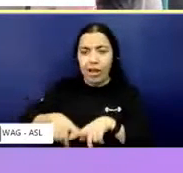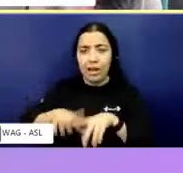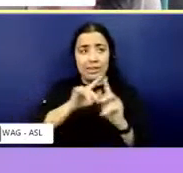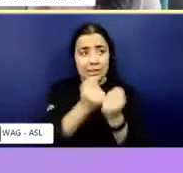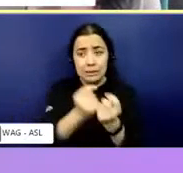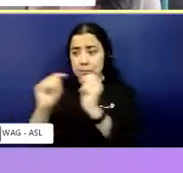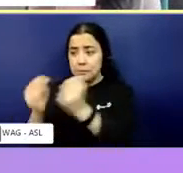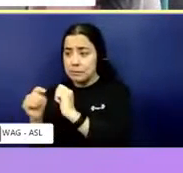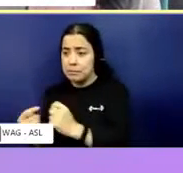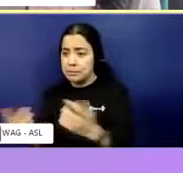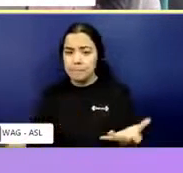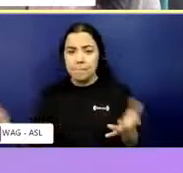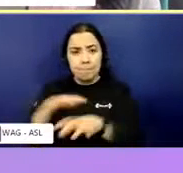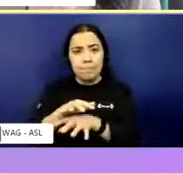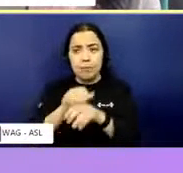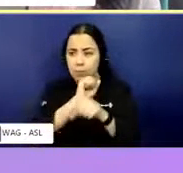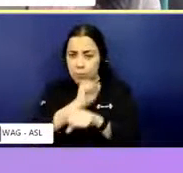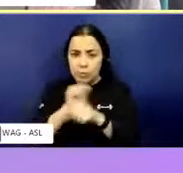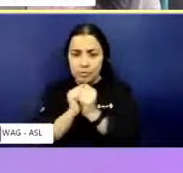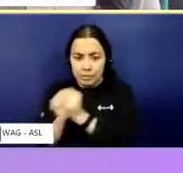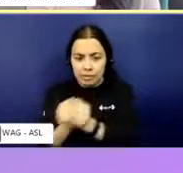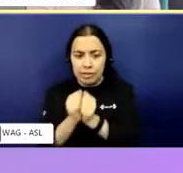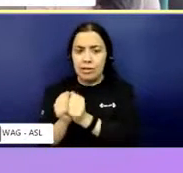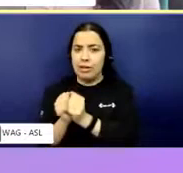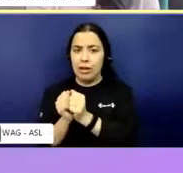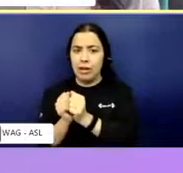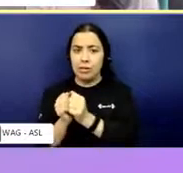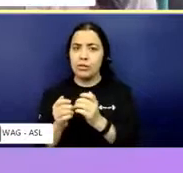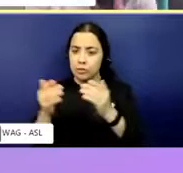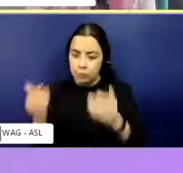teams to move things forward.